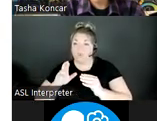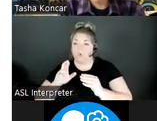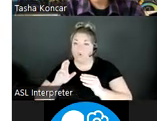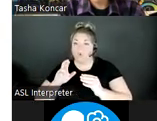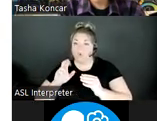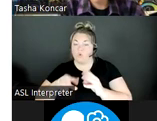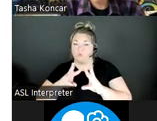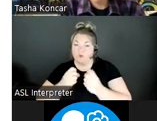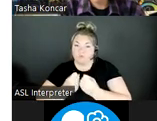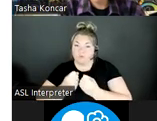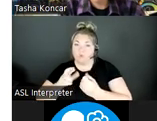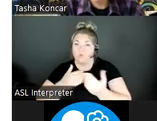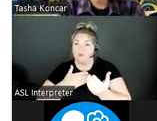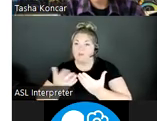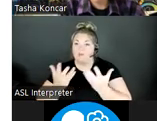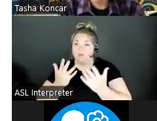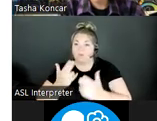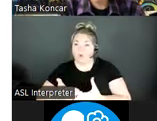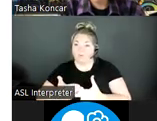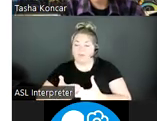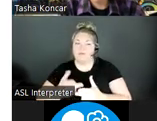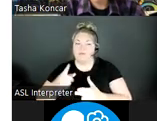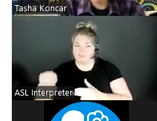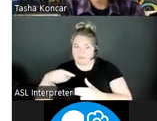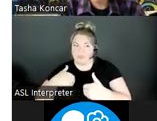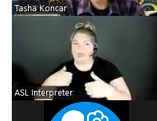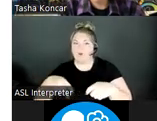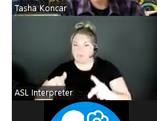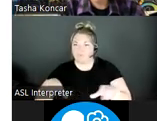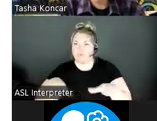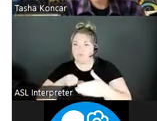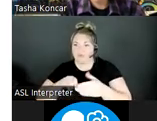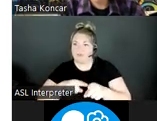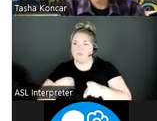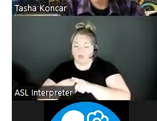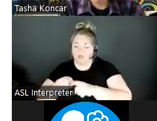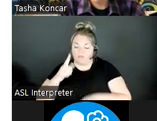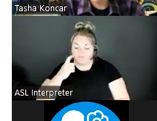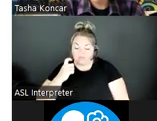those workshops or whatever you want to call them, that they have the opportunity to do that as well. Because